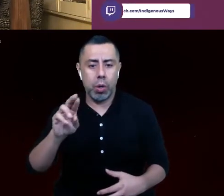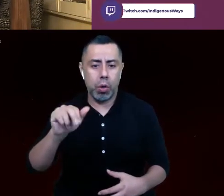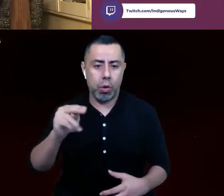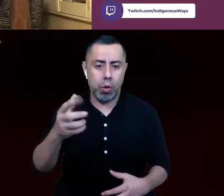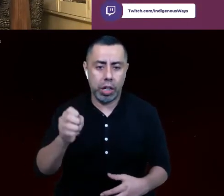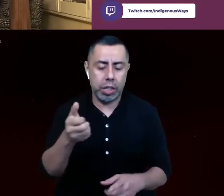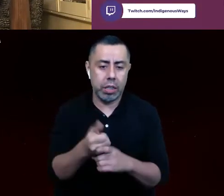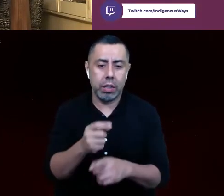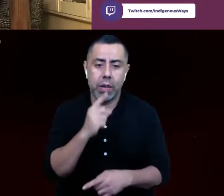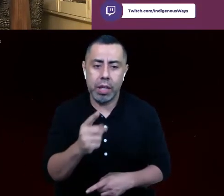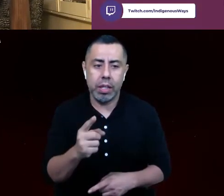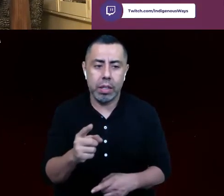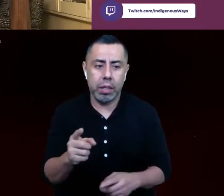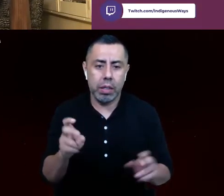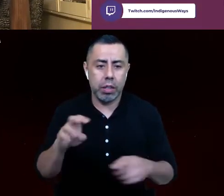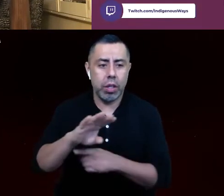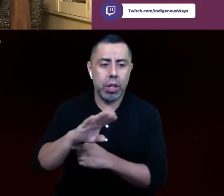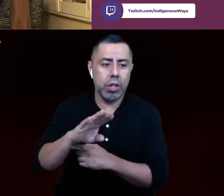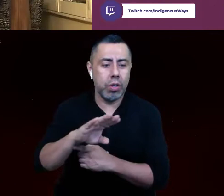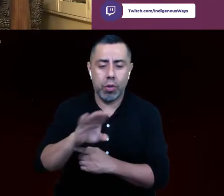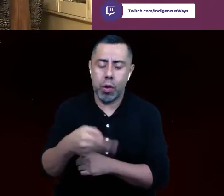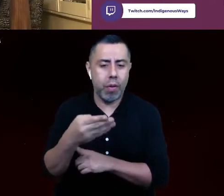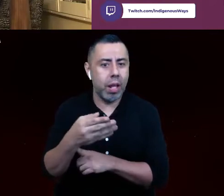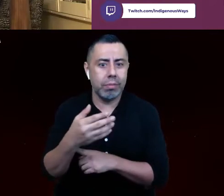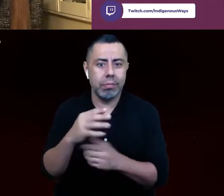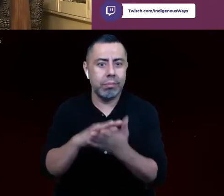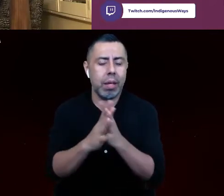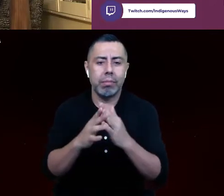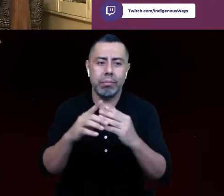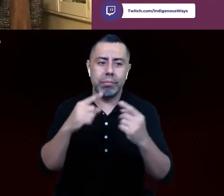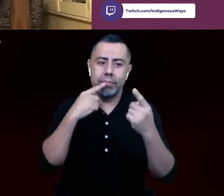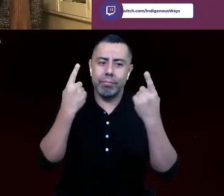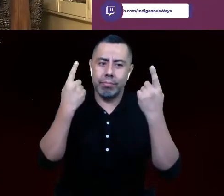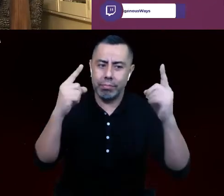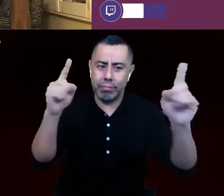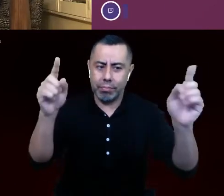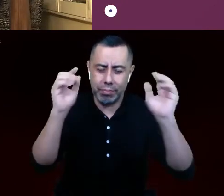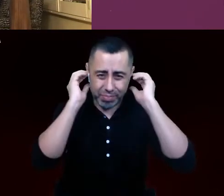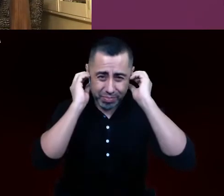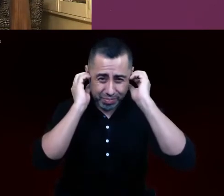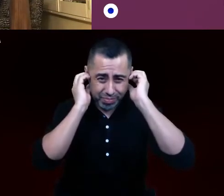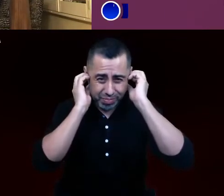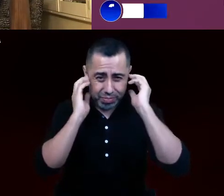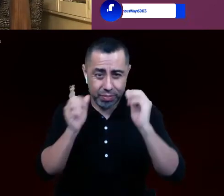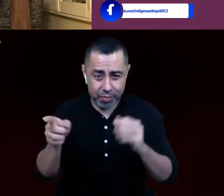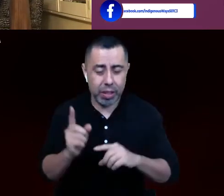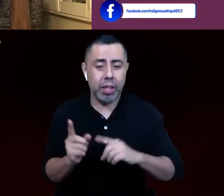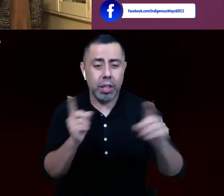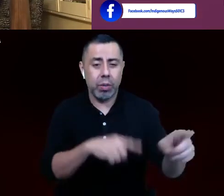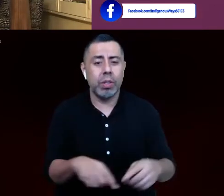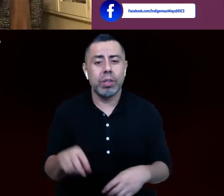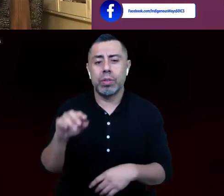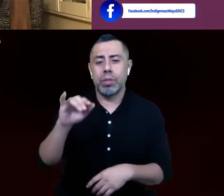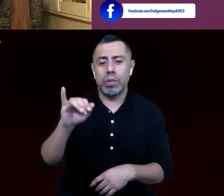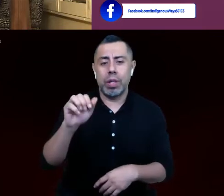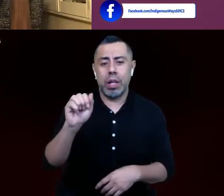those overnight successes. He went to the Institute of American Indian Arts and got his master's degree, worked